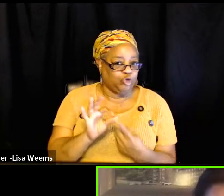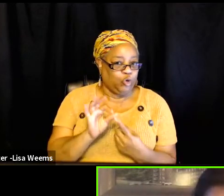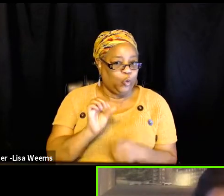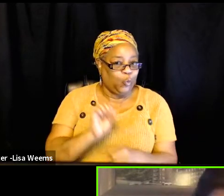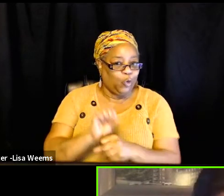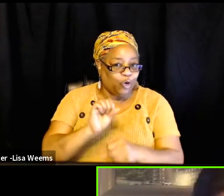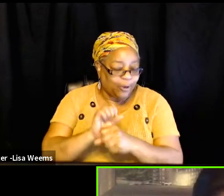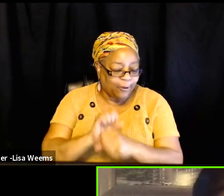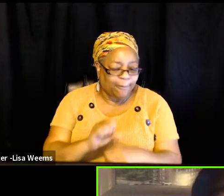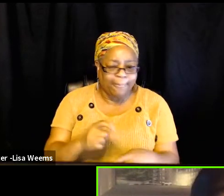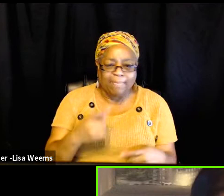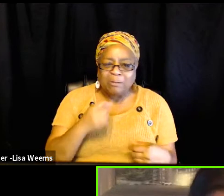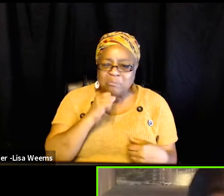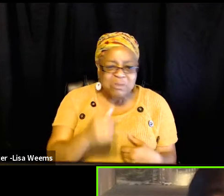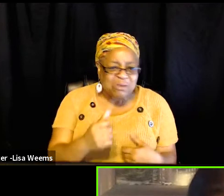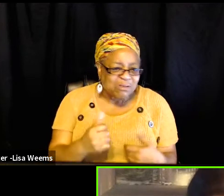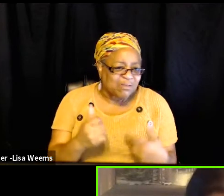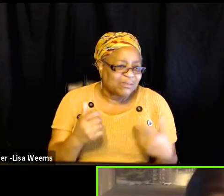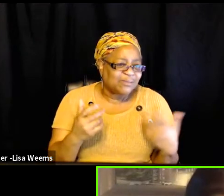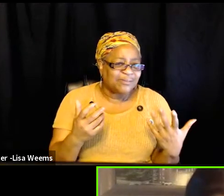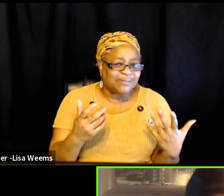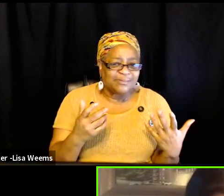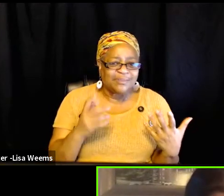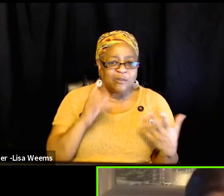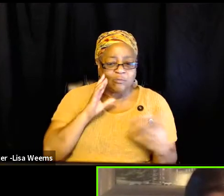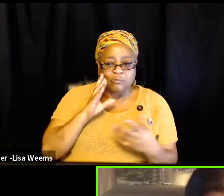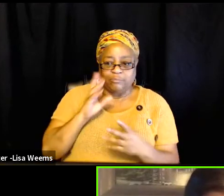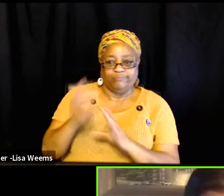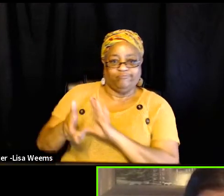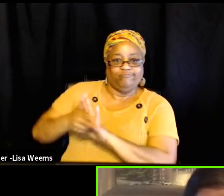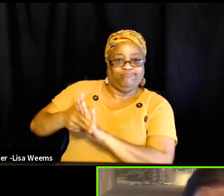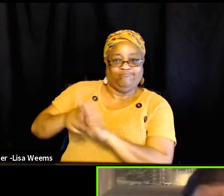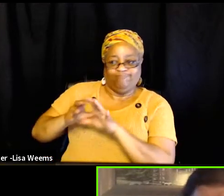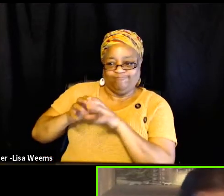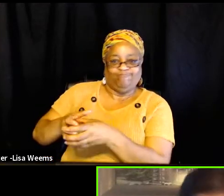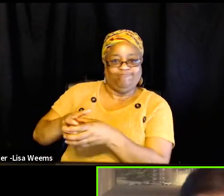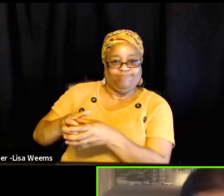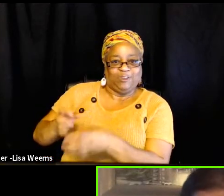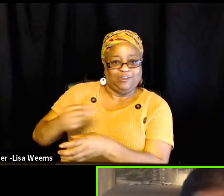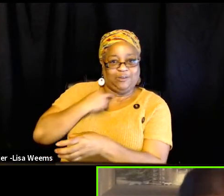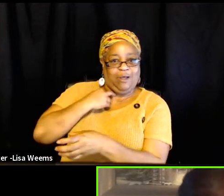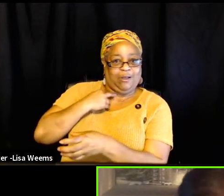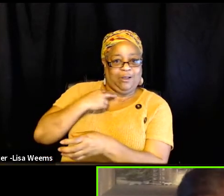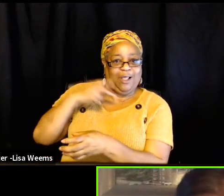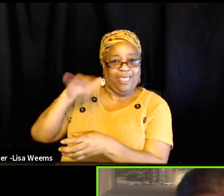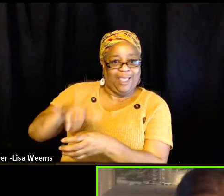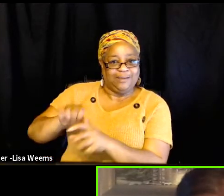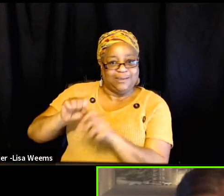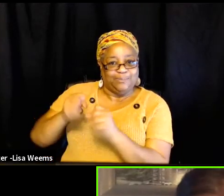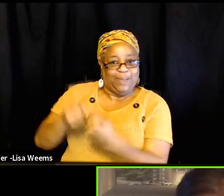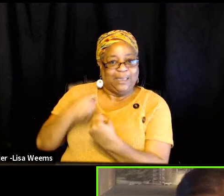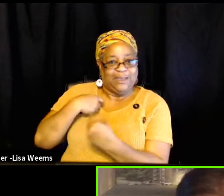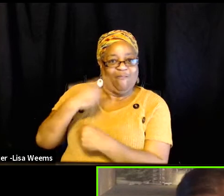I'm not kind of in a space where there is a dominant title